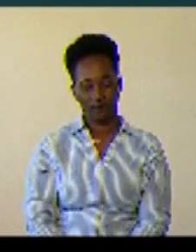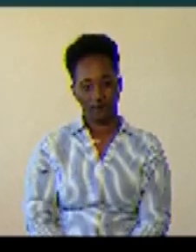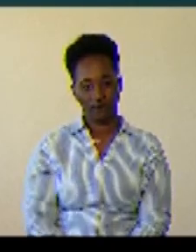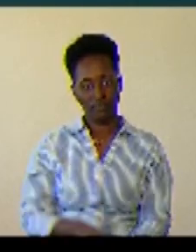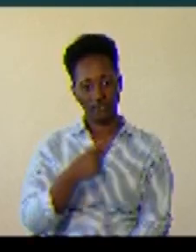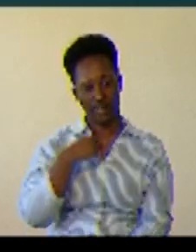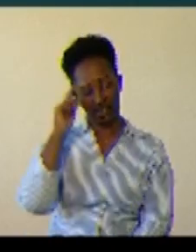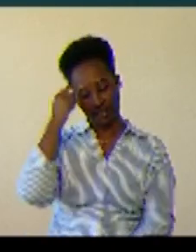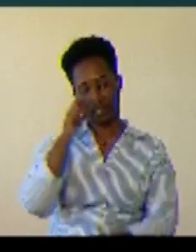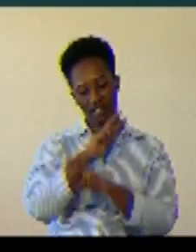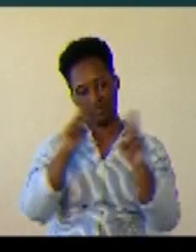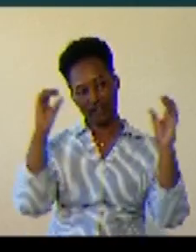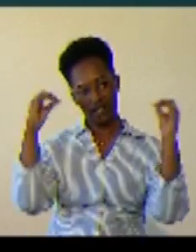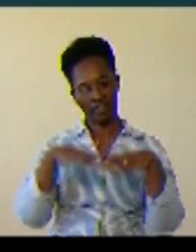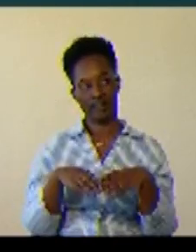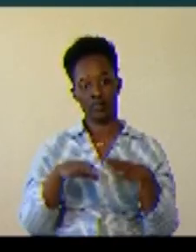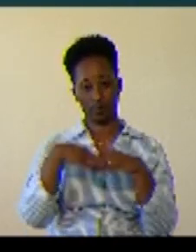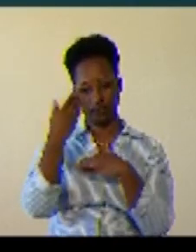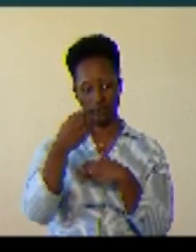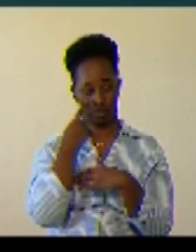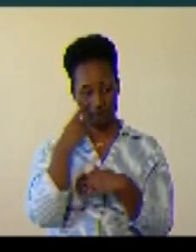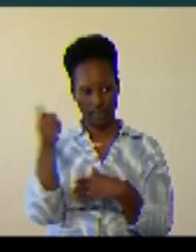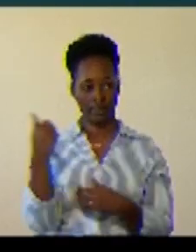I think this is very clear. We go to the next.